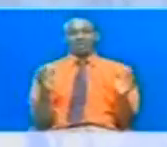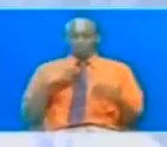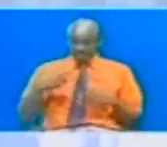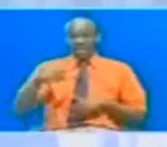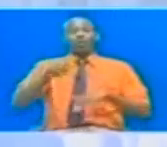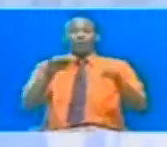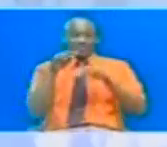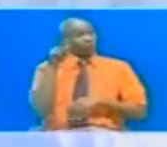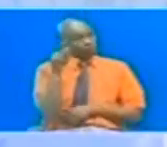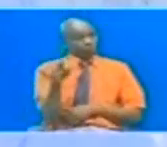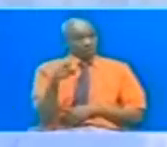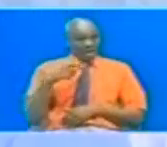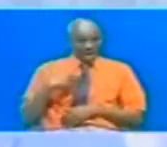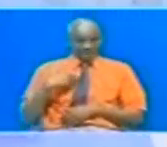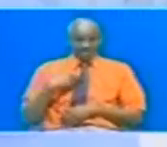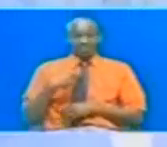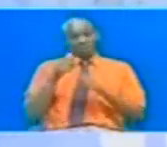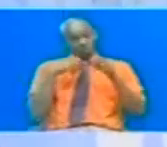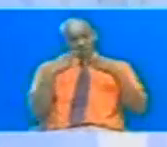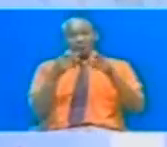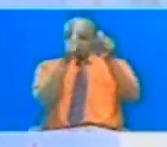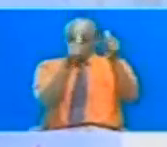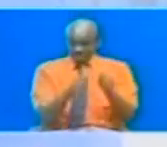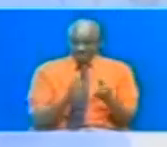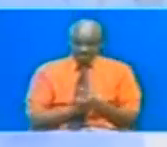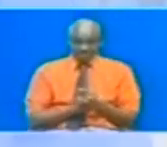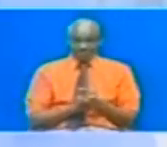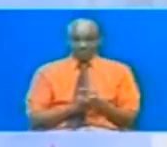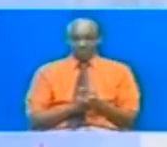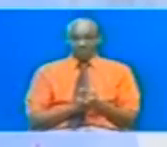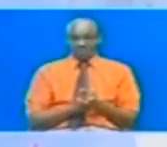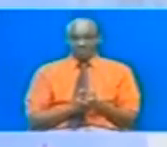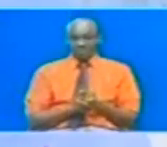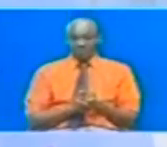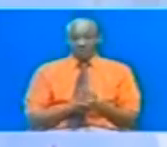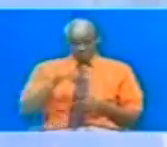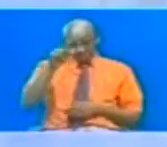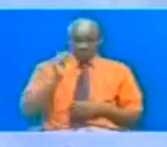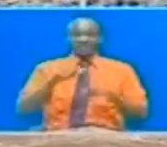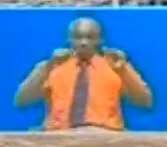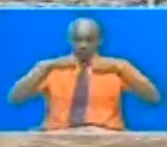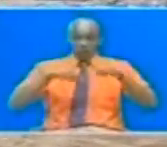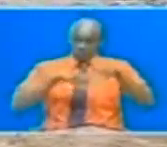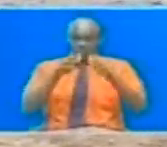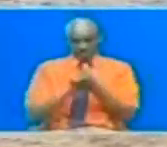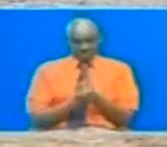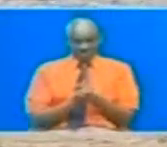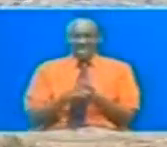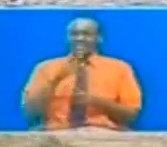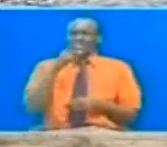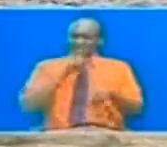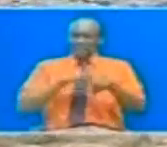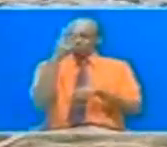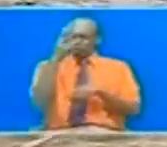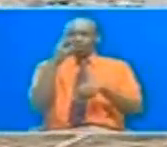you a closure notice, and you will comply. The collapse of 2 buildings